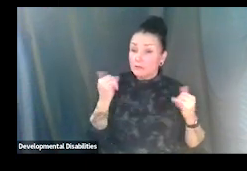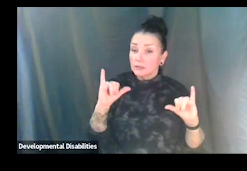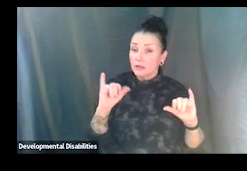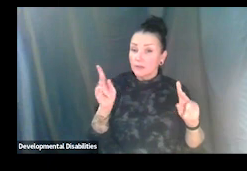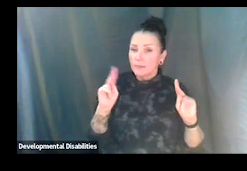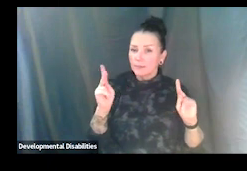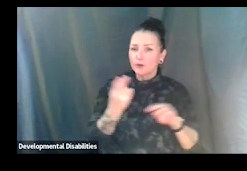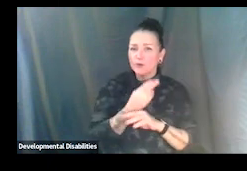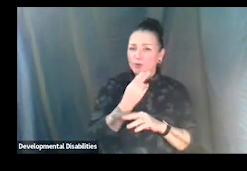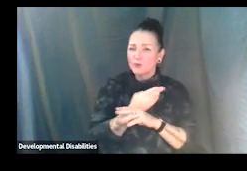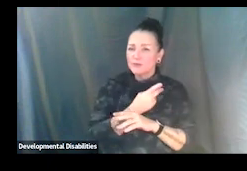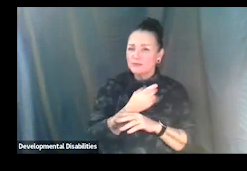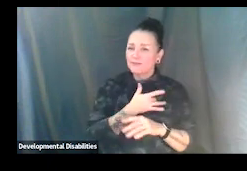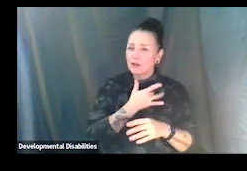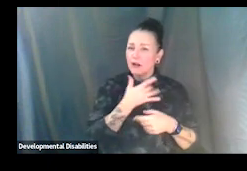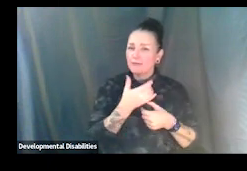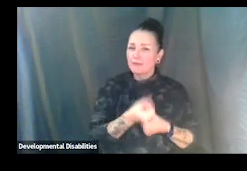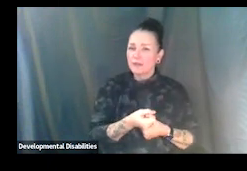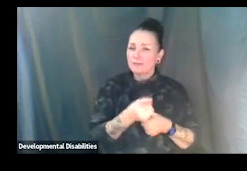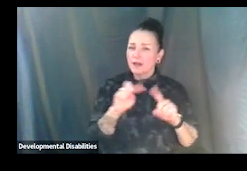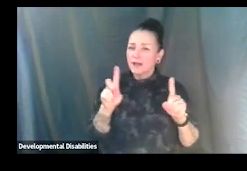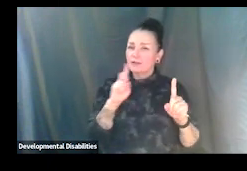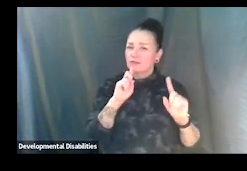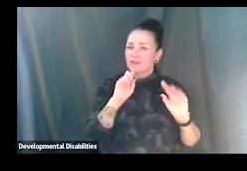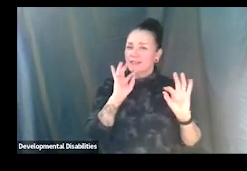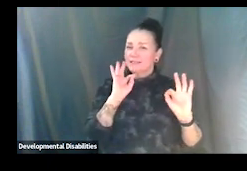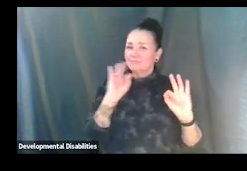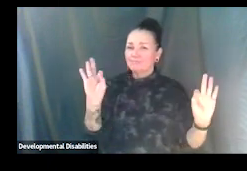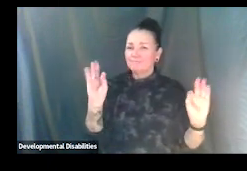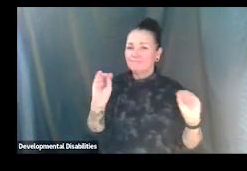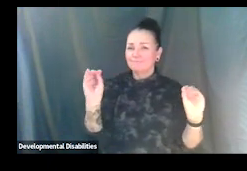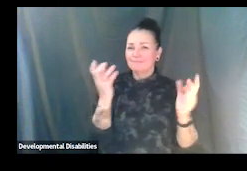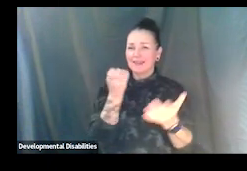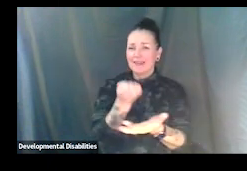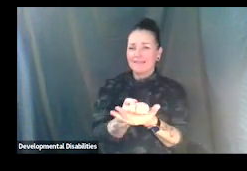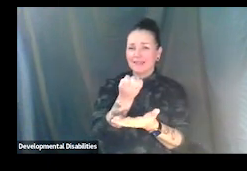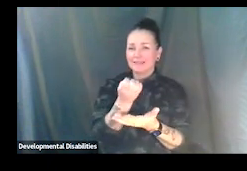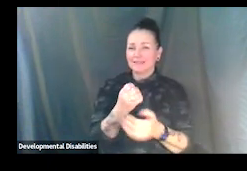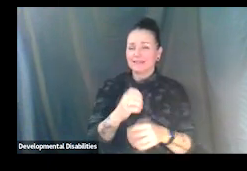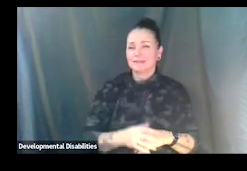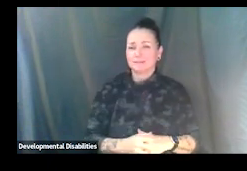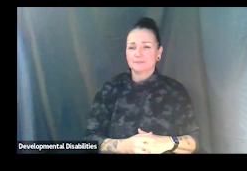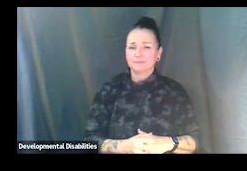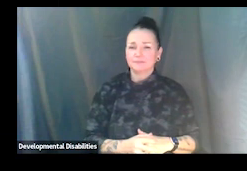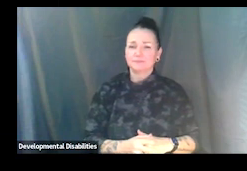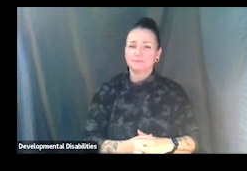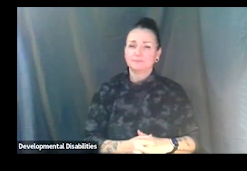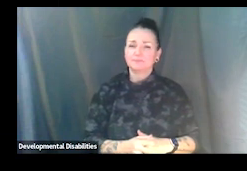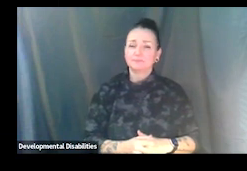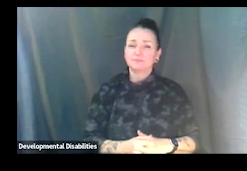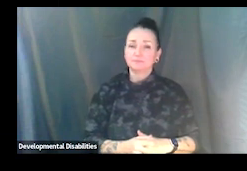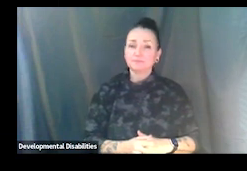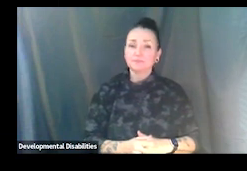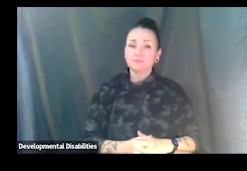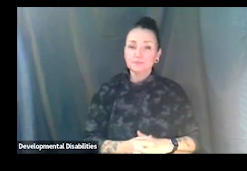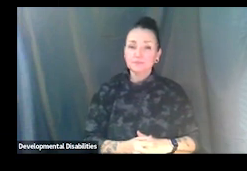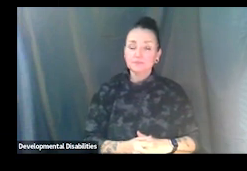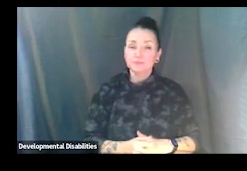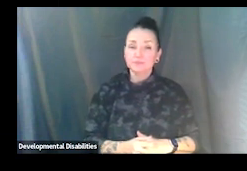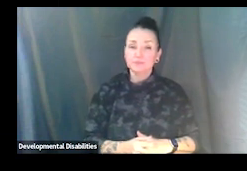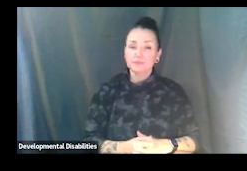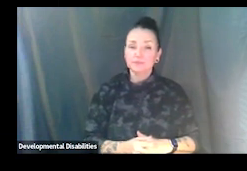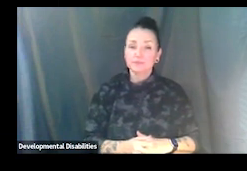the sort of underlying data is, what the underlying evidence is. And this is based upon